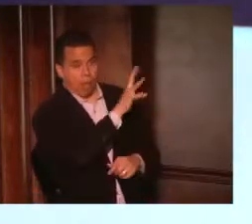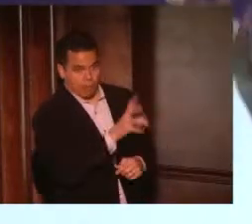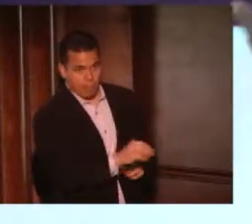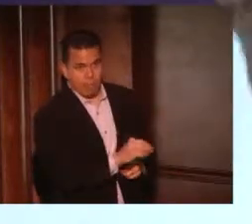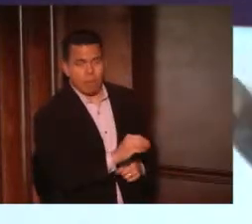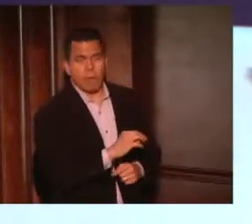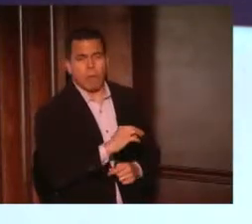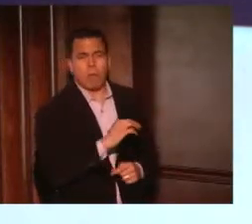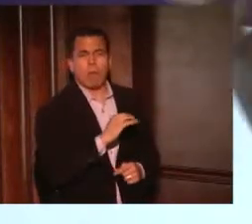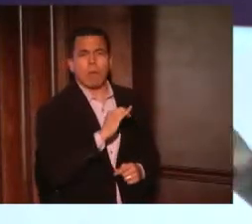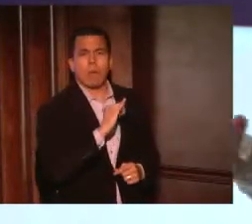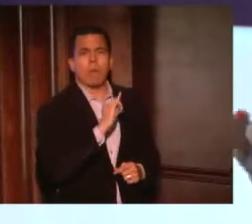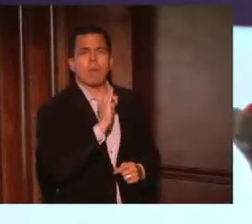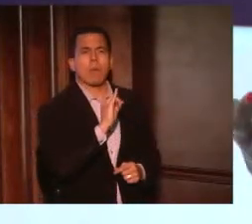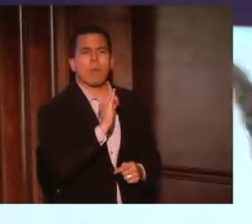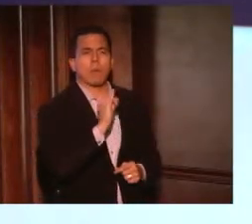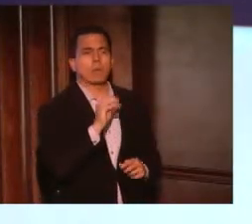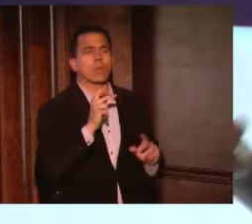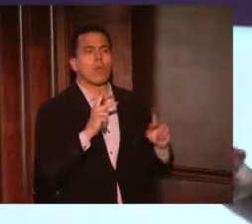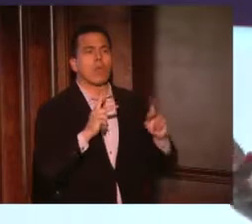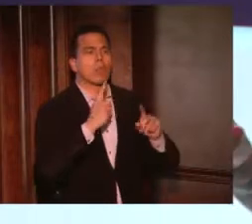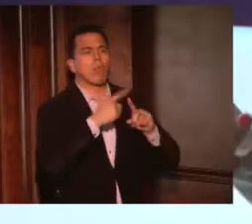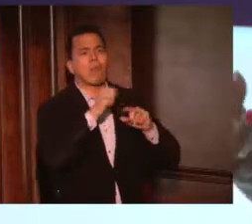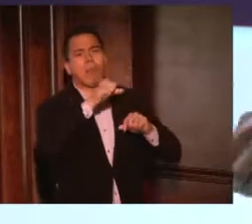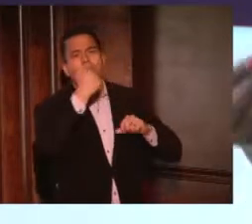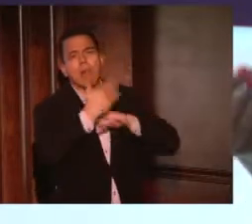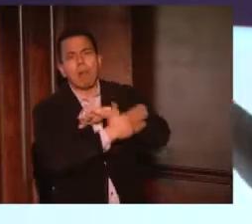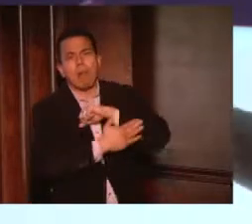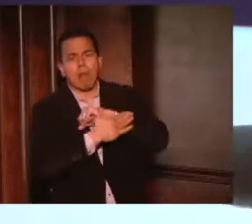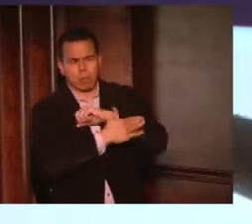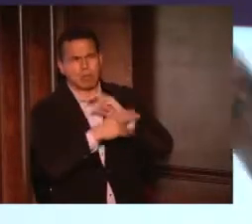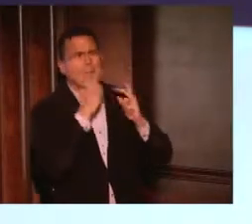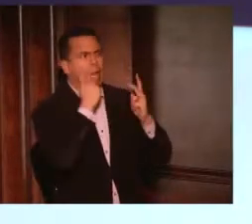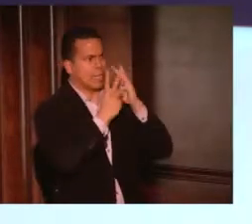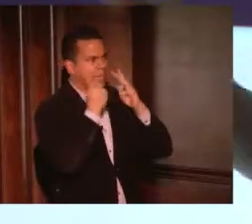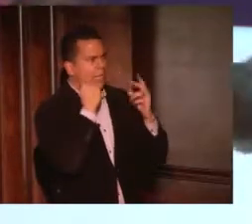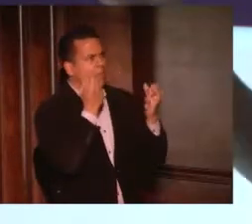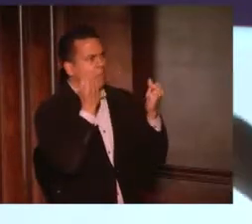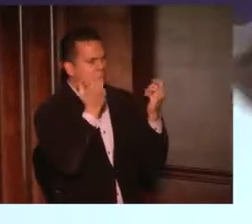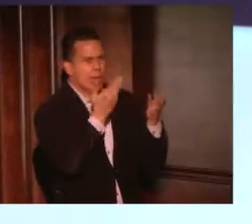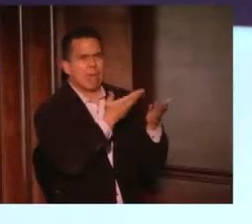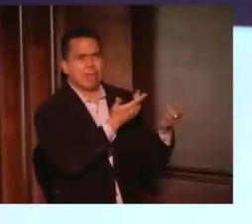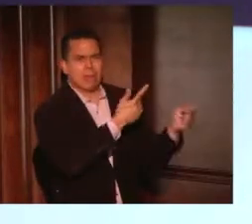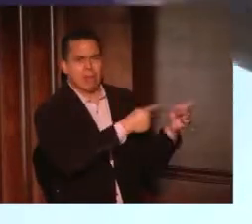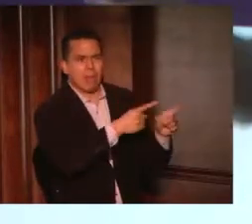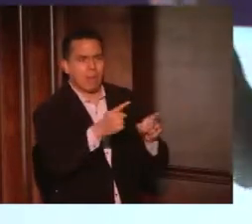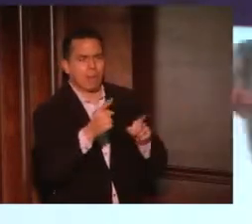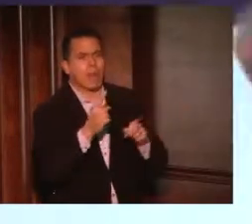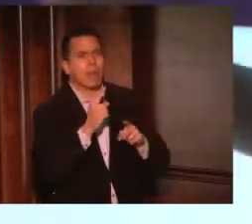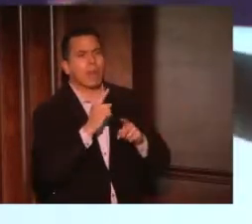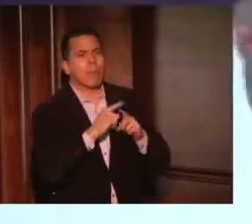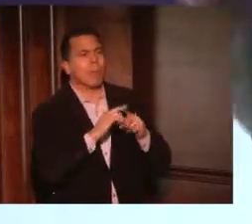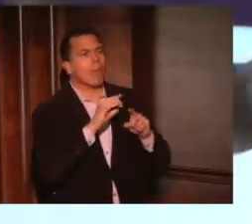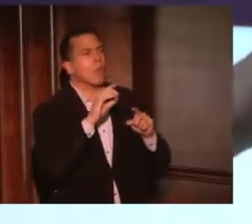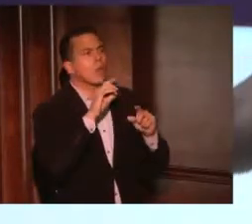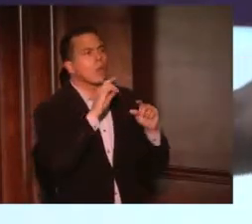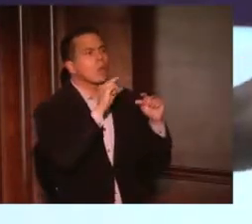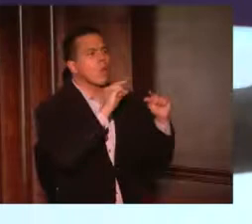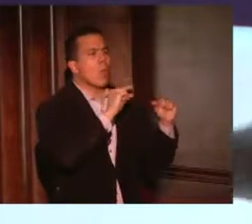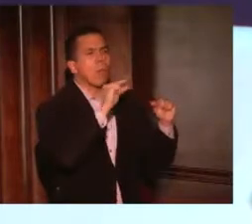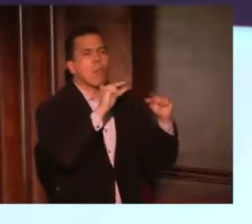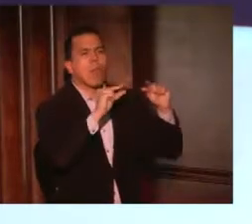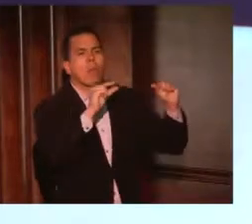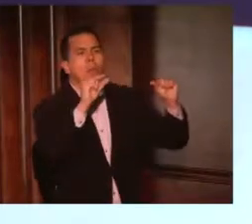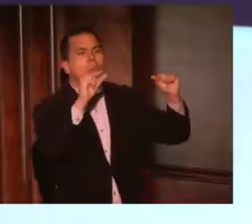just speaking with many other people across the globe. There's a lot happening, but then there are sort of bits and pieces of things happening all over